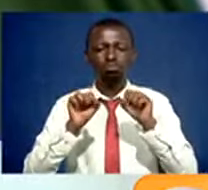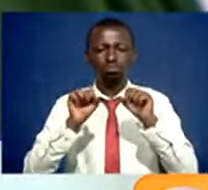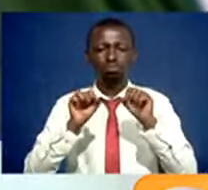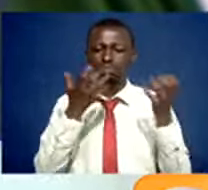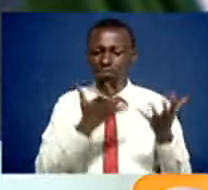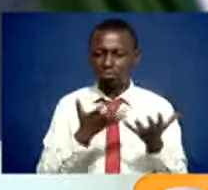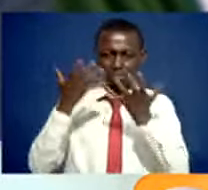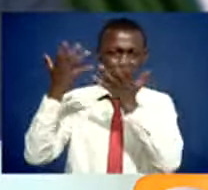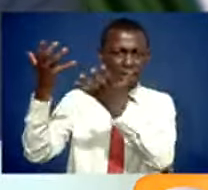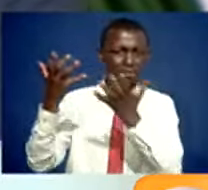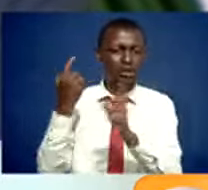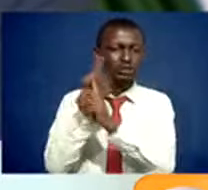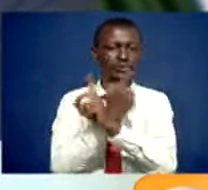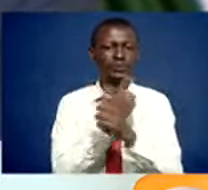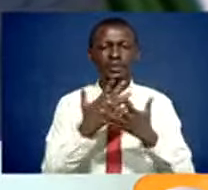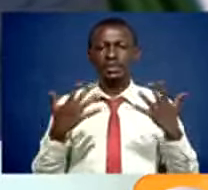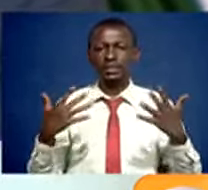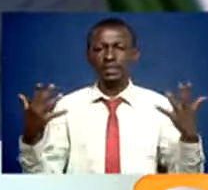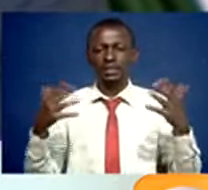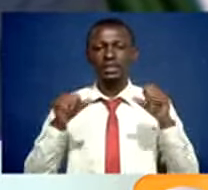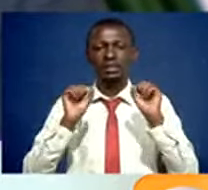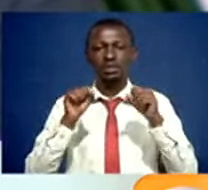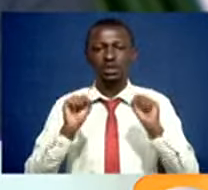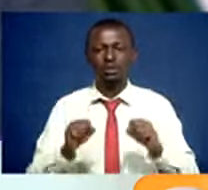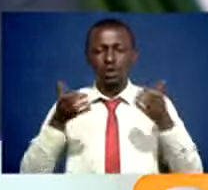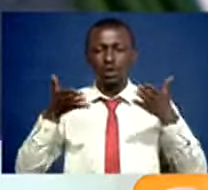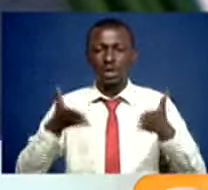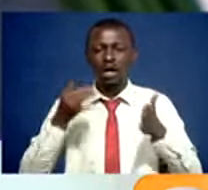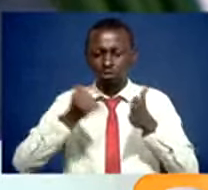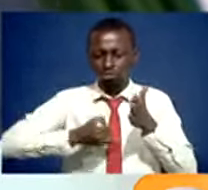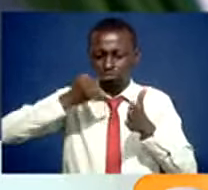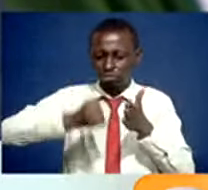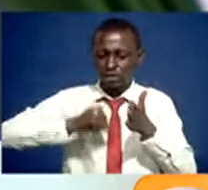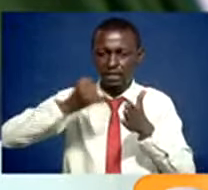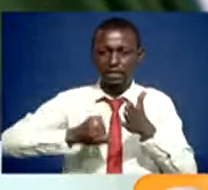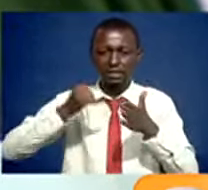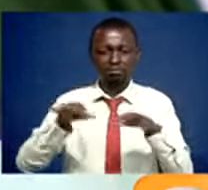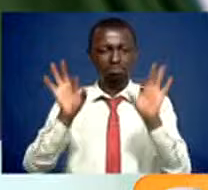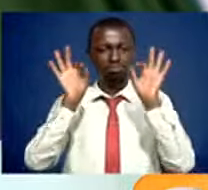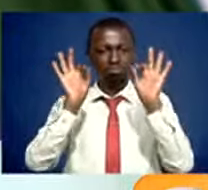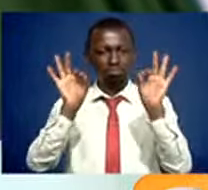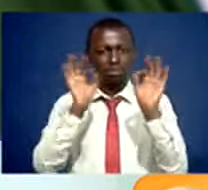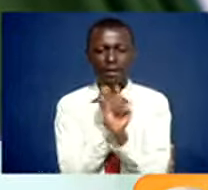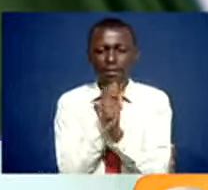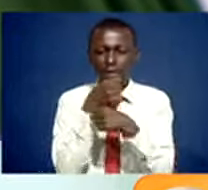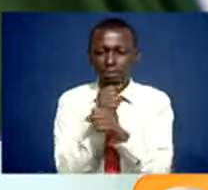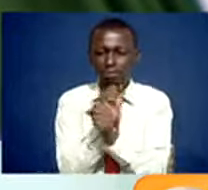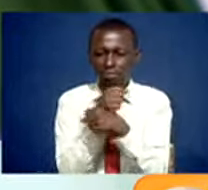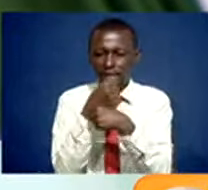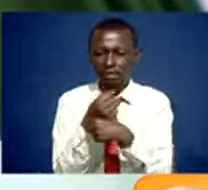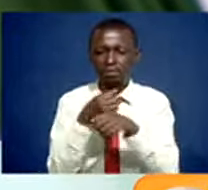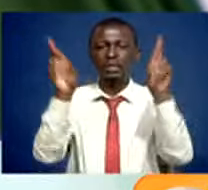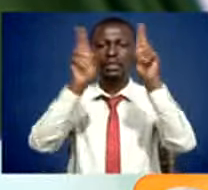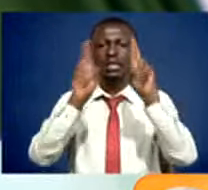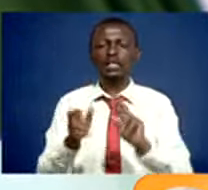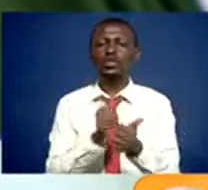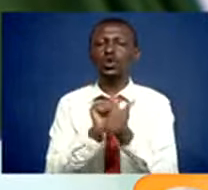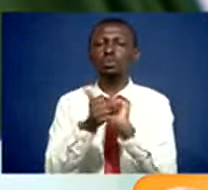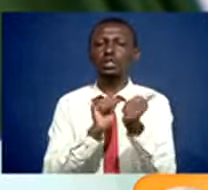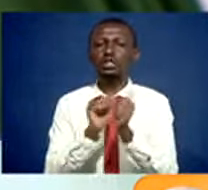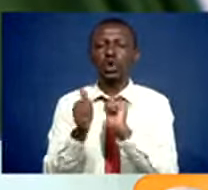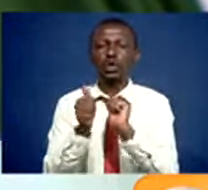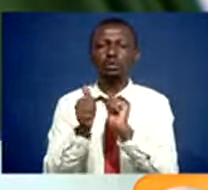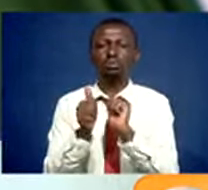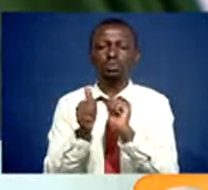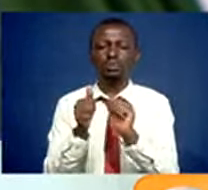and semi-processed products to a sophisticated industry manufacturing internationally competitive finished leather